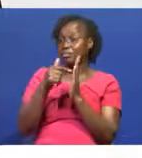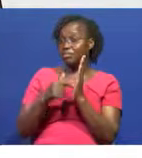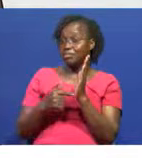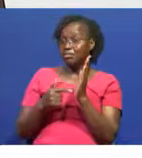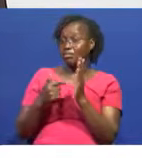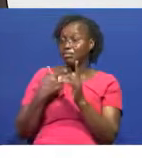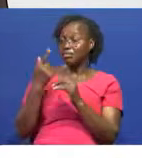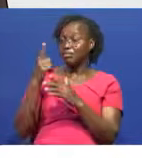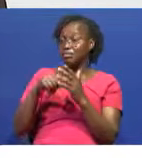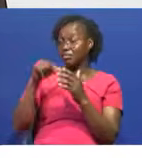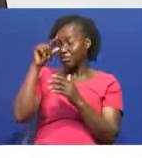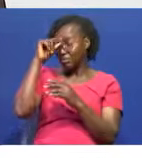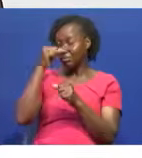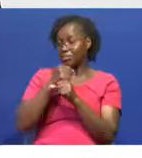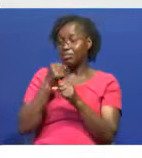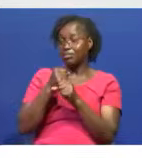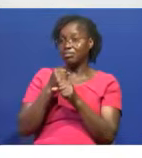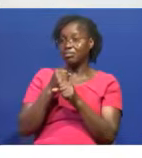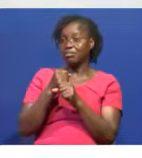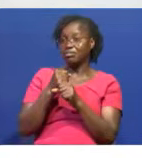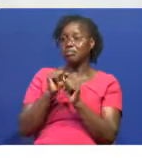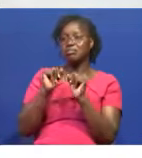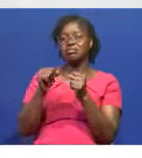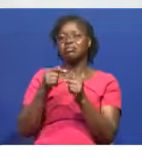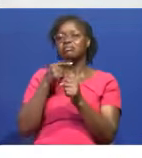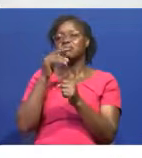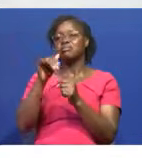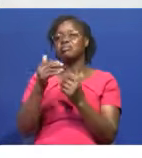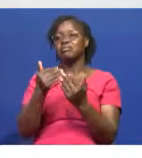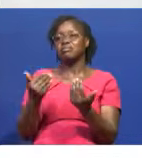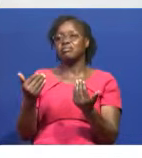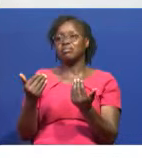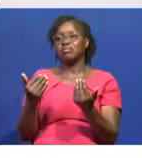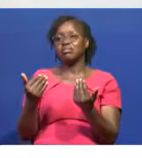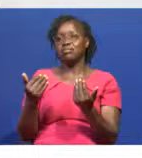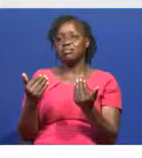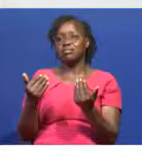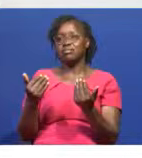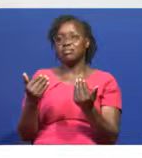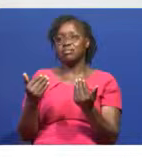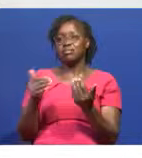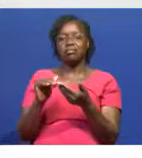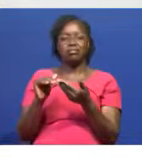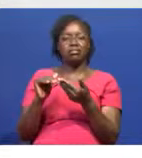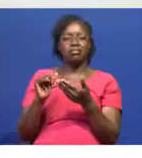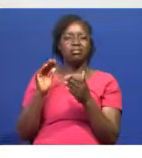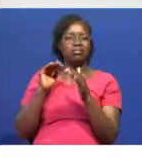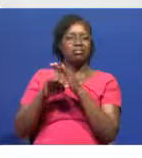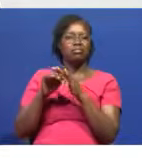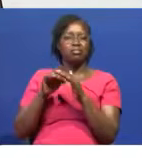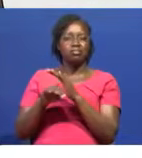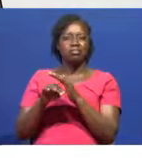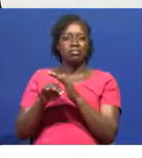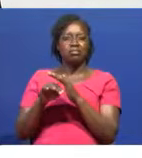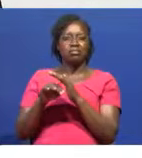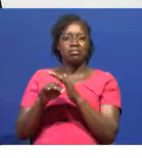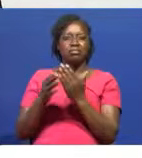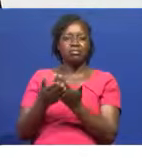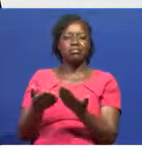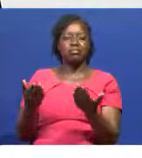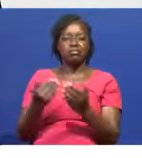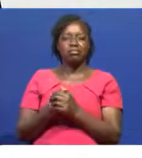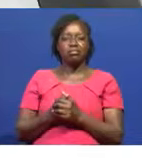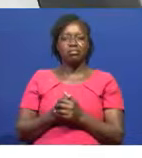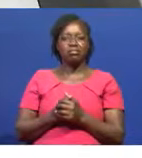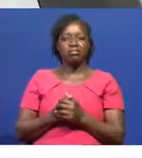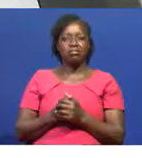the government doing things, we as well might swear that the children of Kenya might as well be so much accessing these commodities.